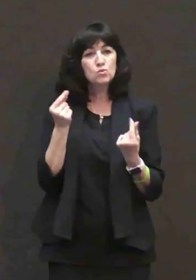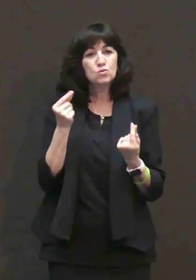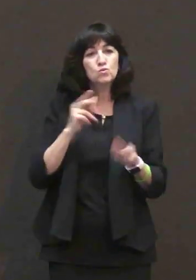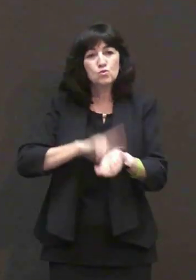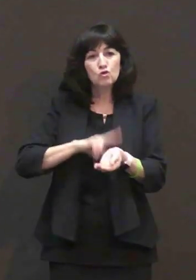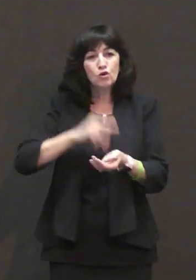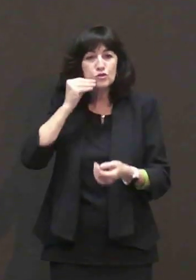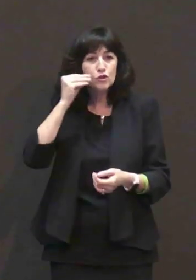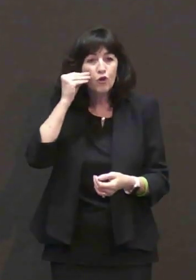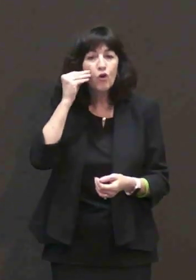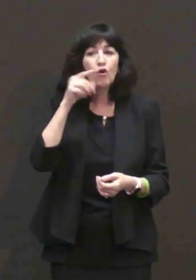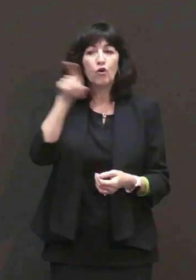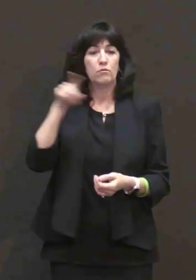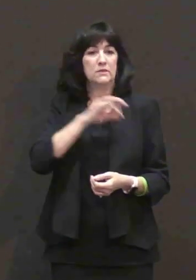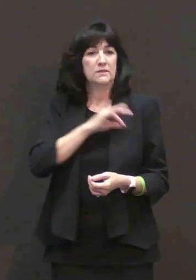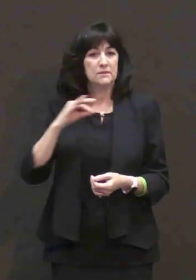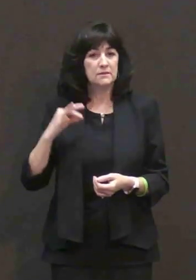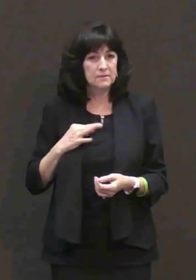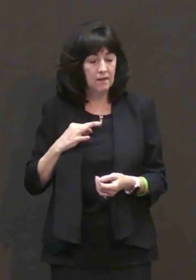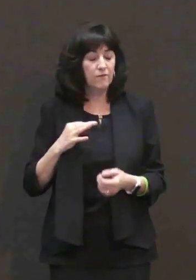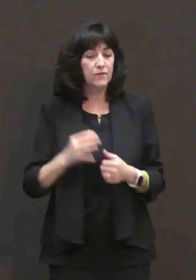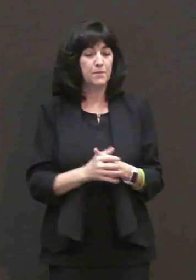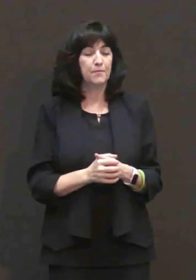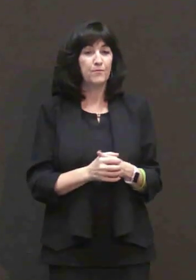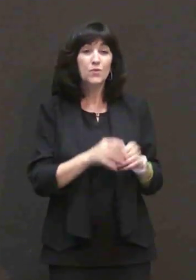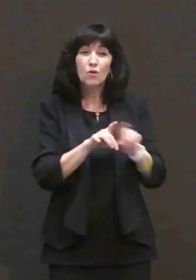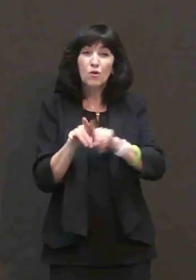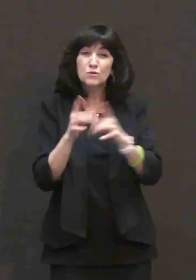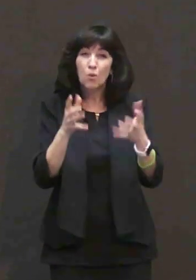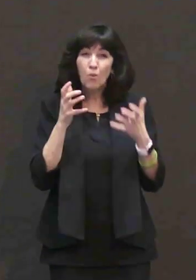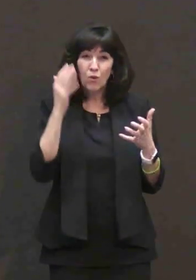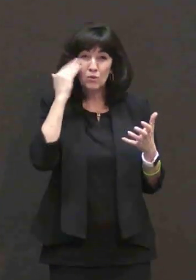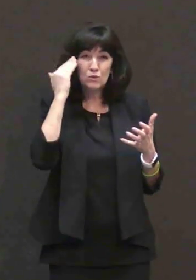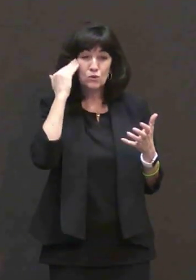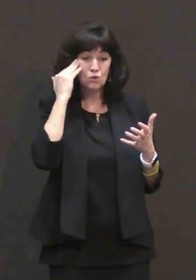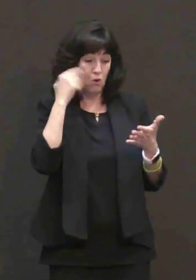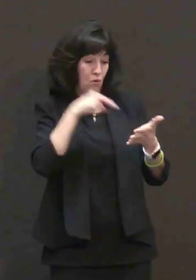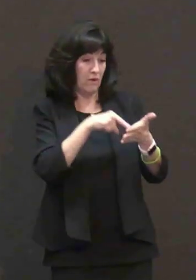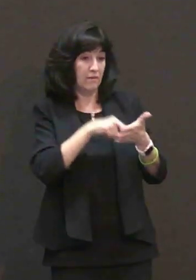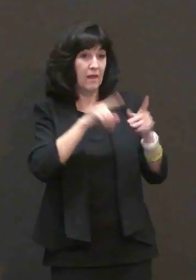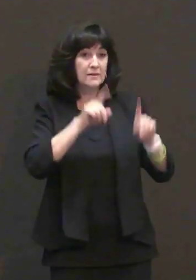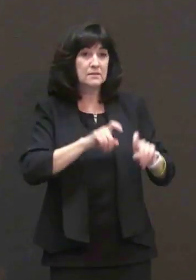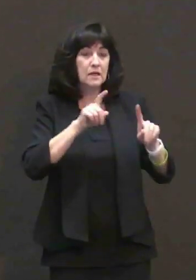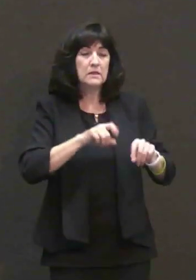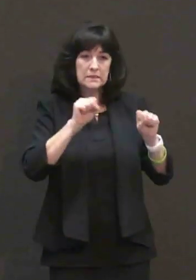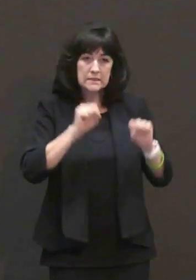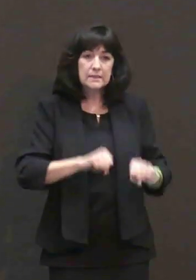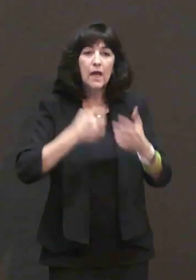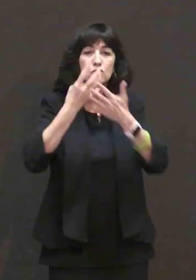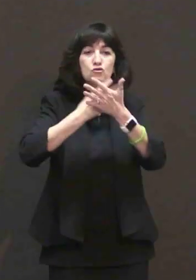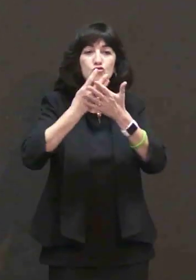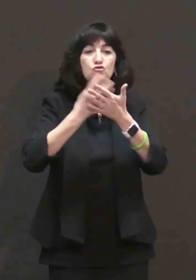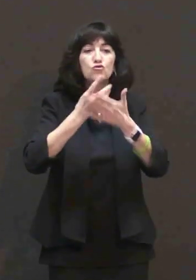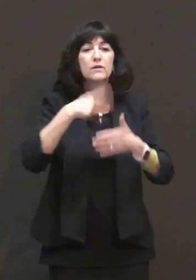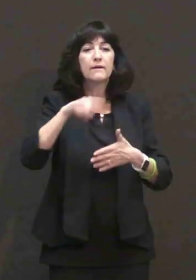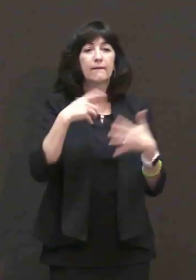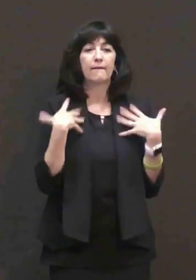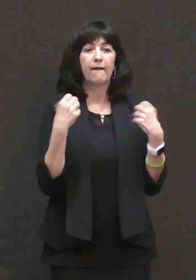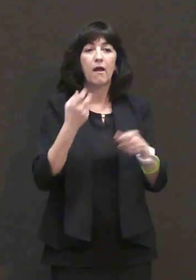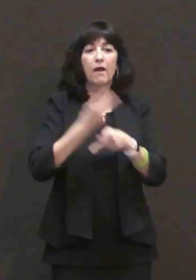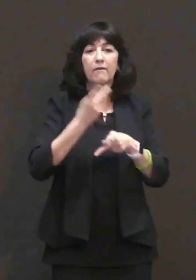possible. There's also value in this test to be able to screen or test first responders or healthcare